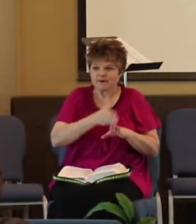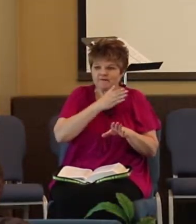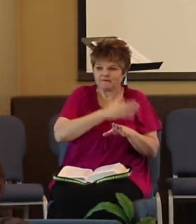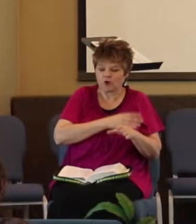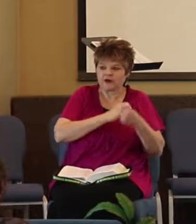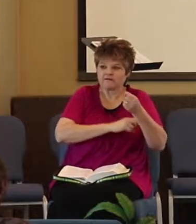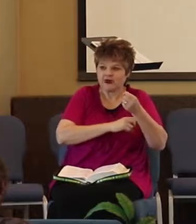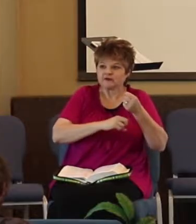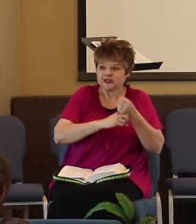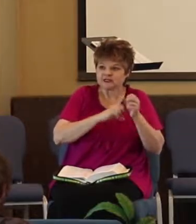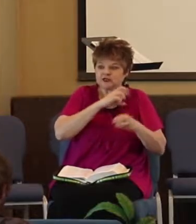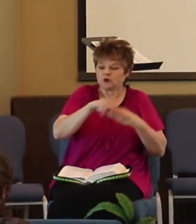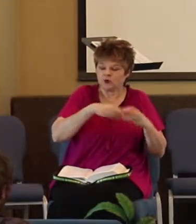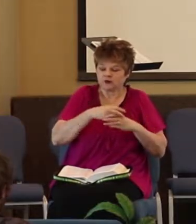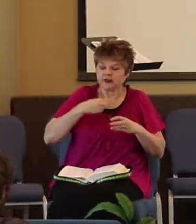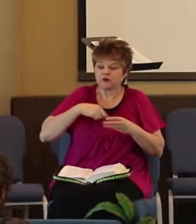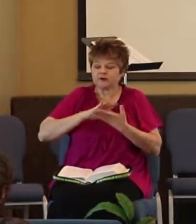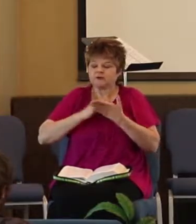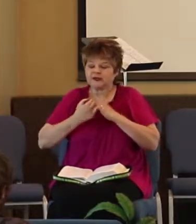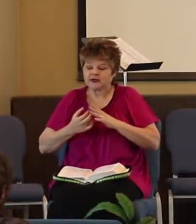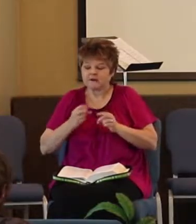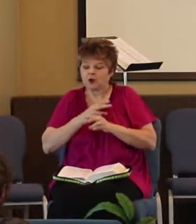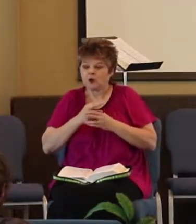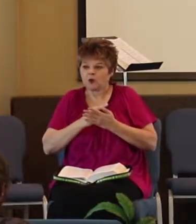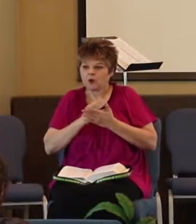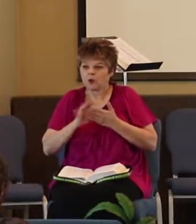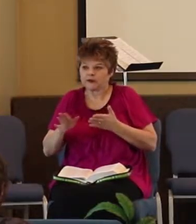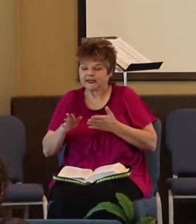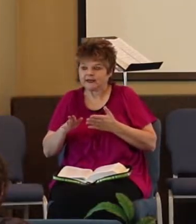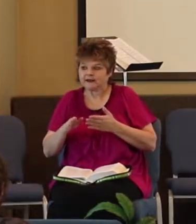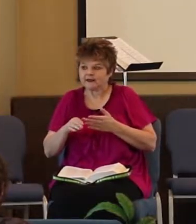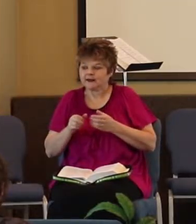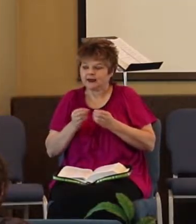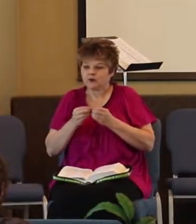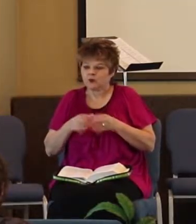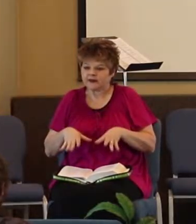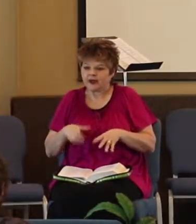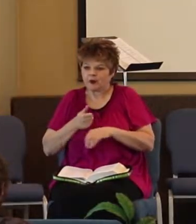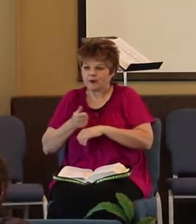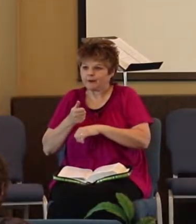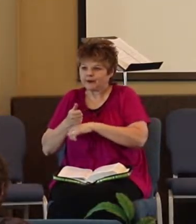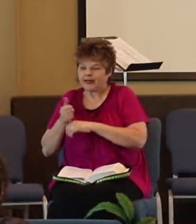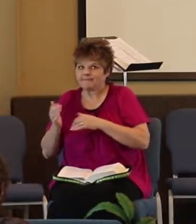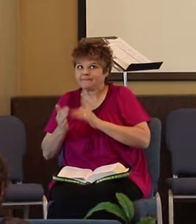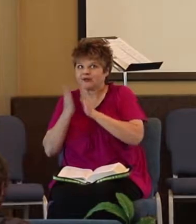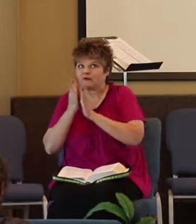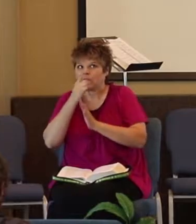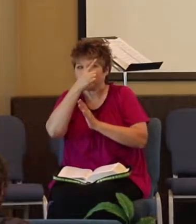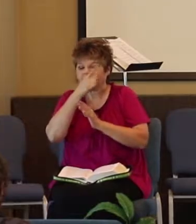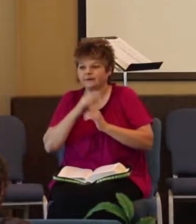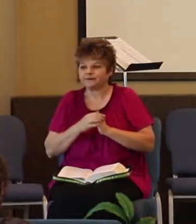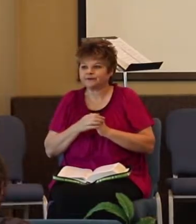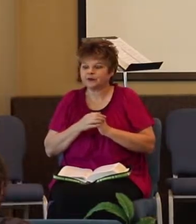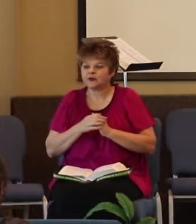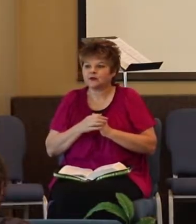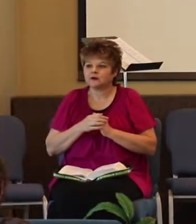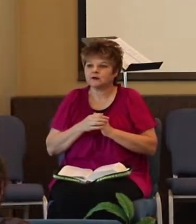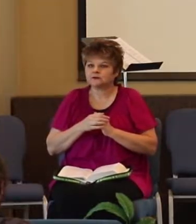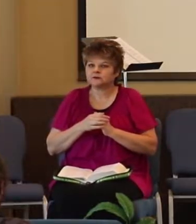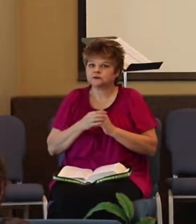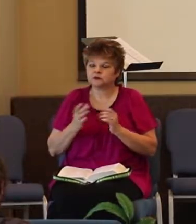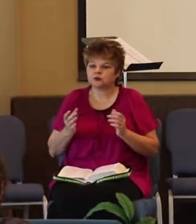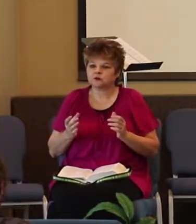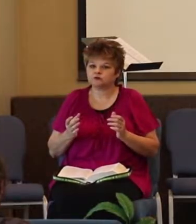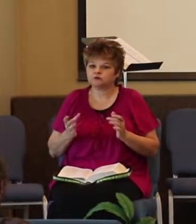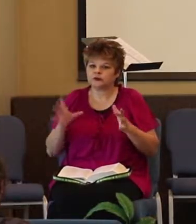world, that we would be holy and blameless before him. So he says this, when you tie Paul, you